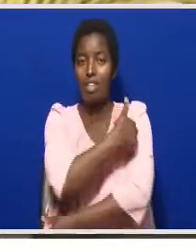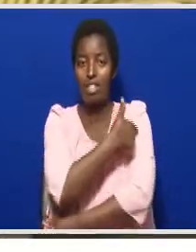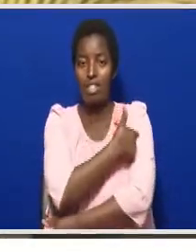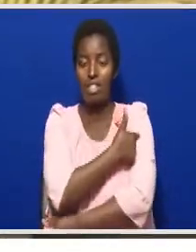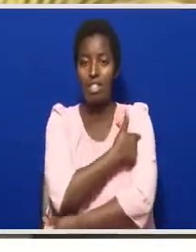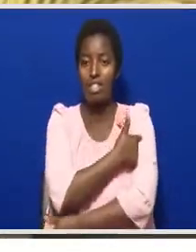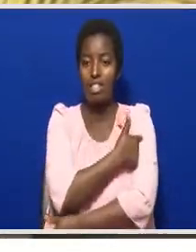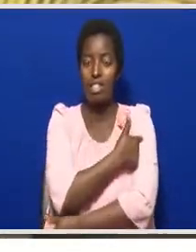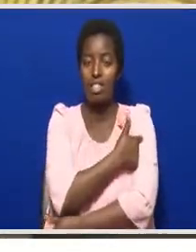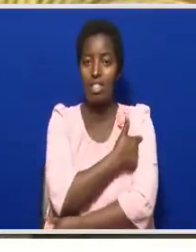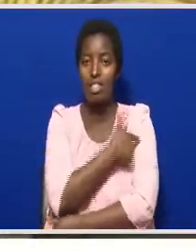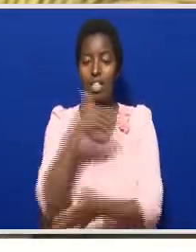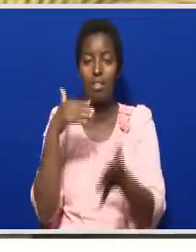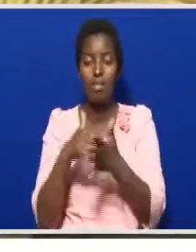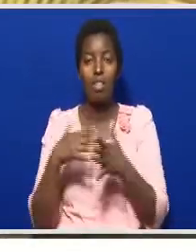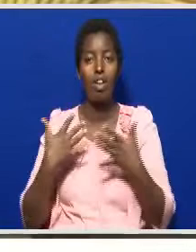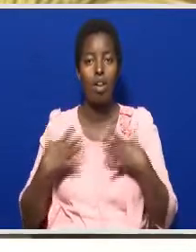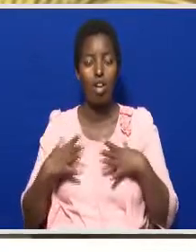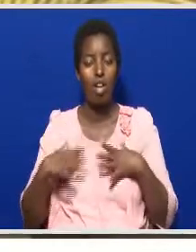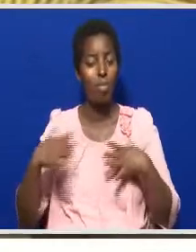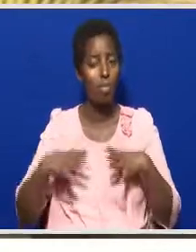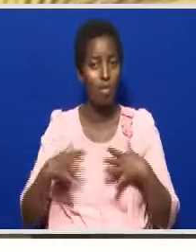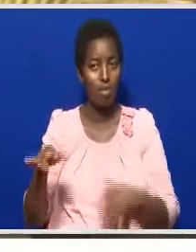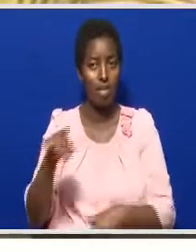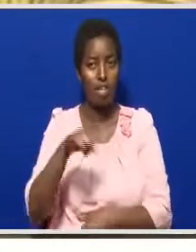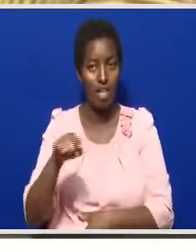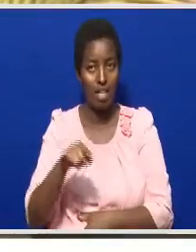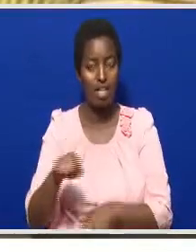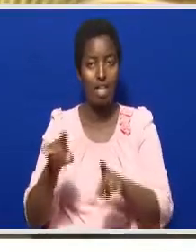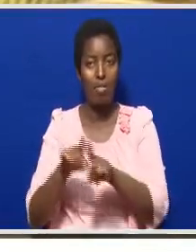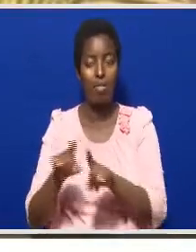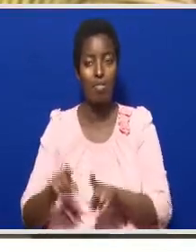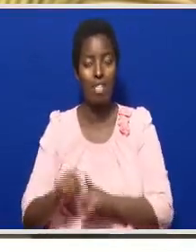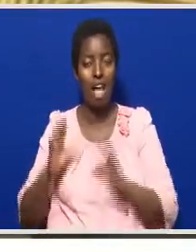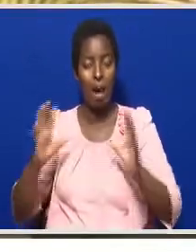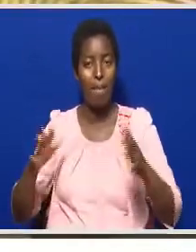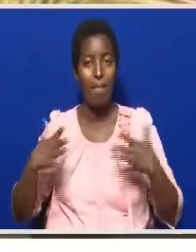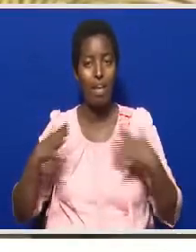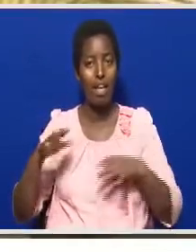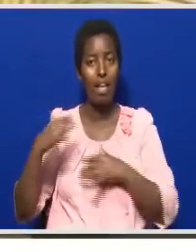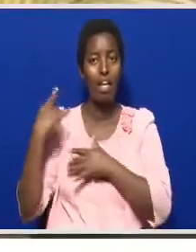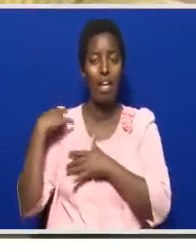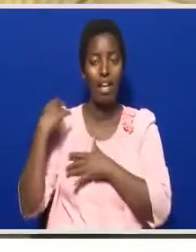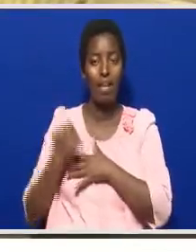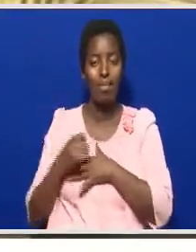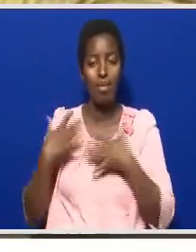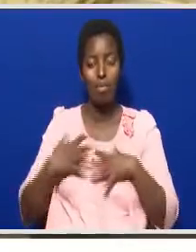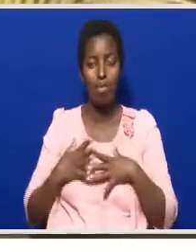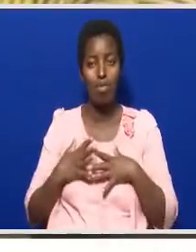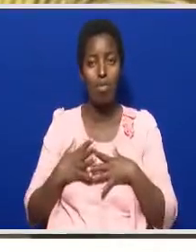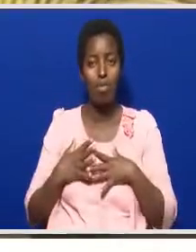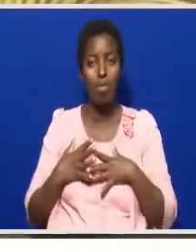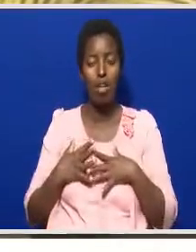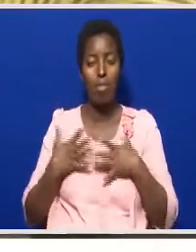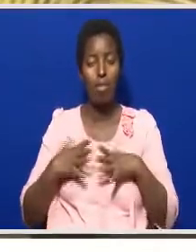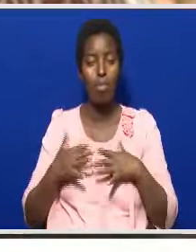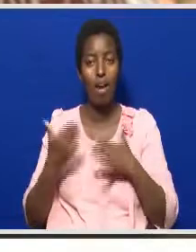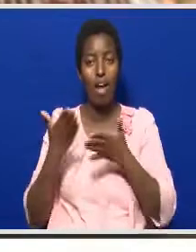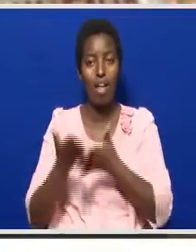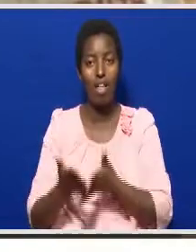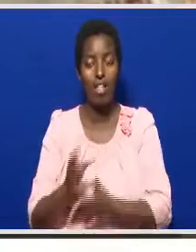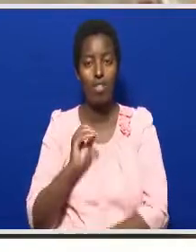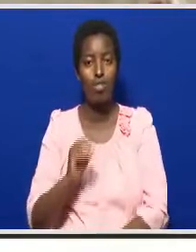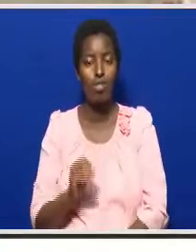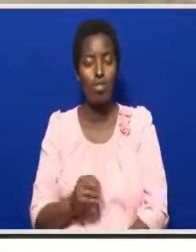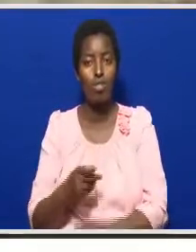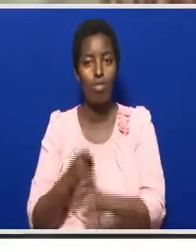not limiting it only to our people. Because we have a large number of workforce, the investors are also technically our people. So you